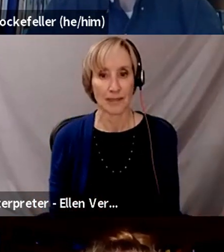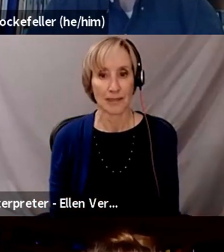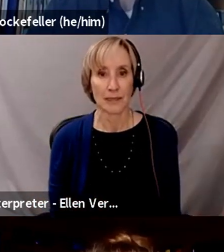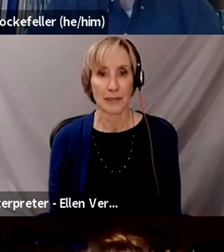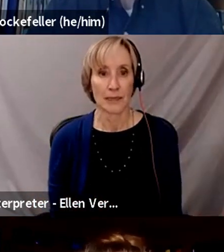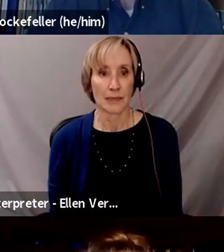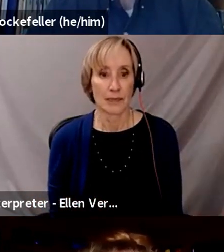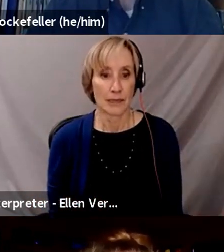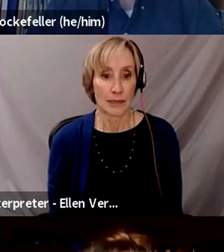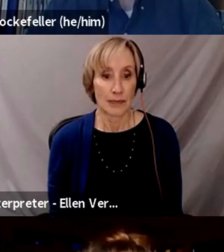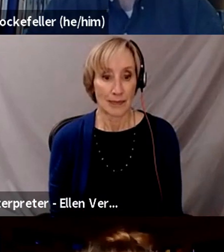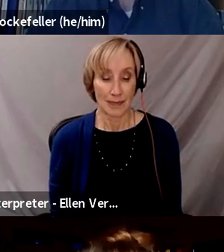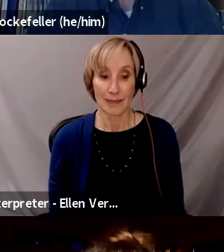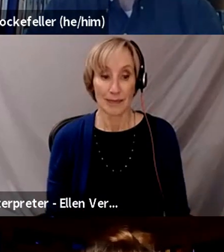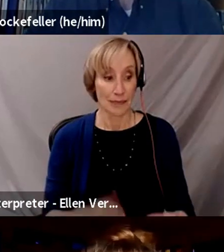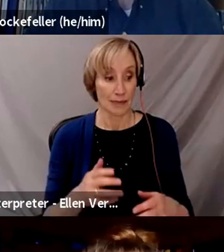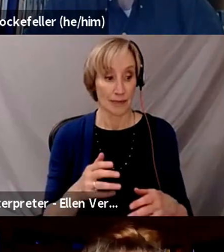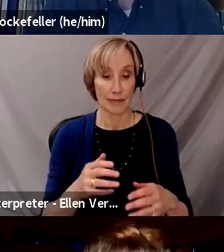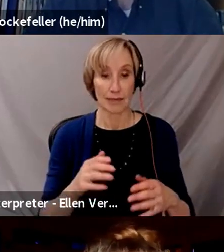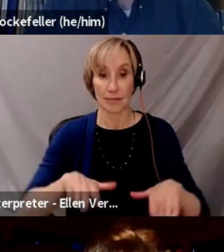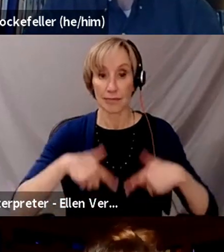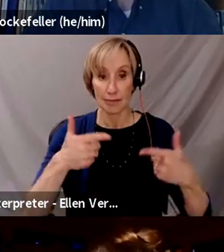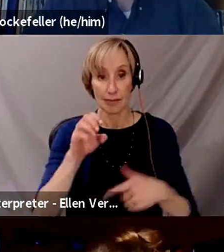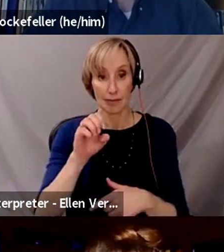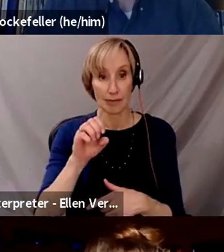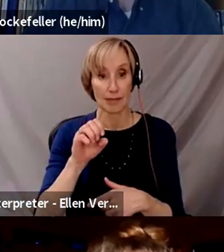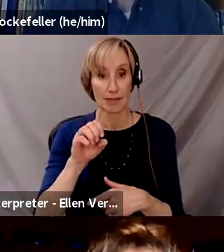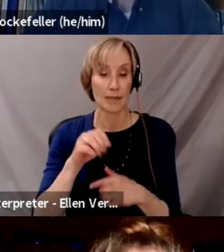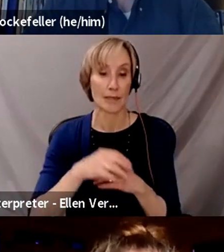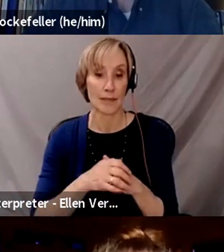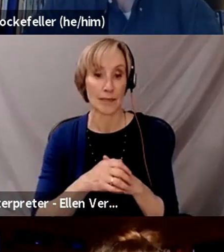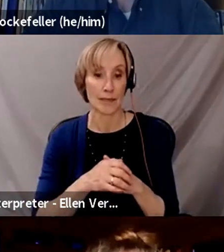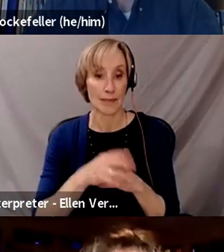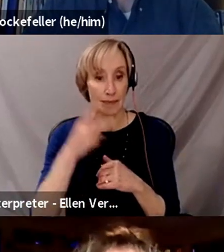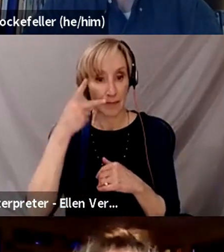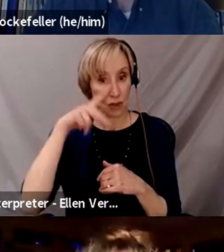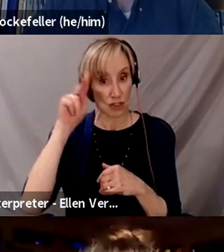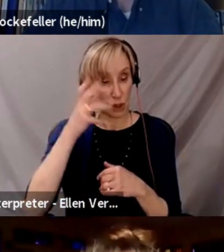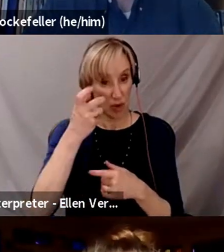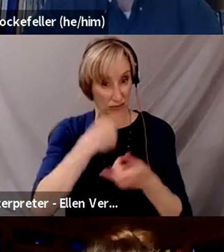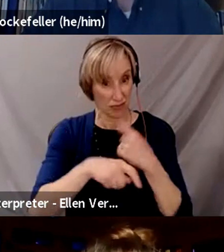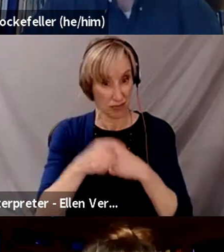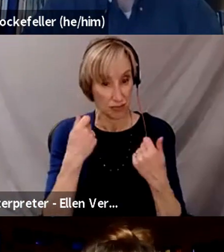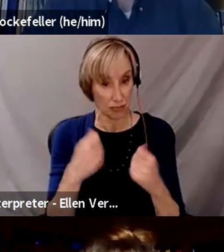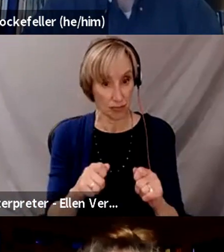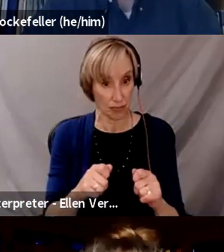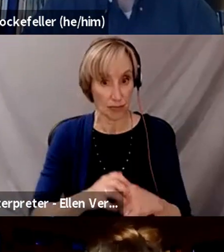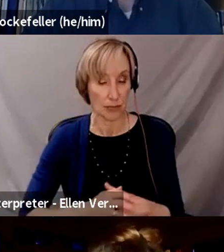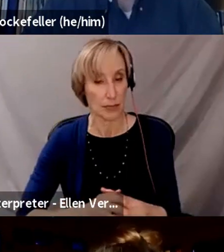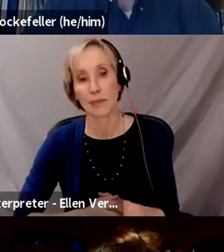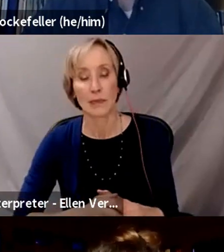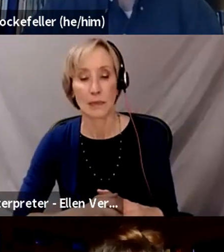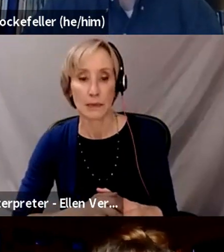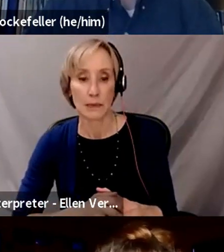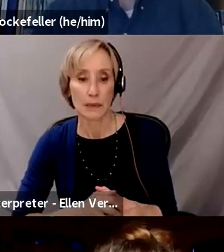Are we ready for the questions, Evan? We are, yes. Thank you, Eliza. Thank you. This has been so wonderful